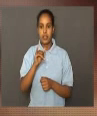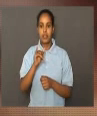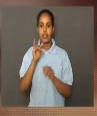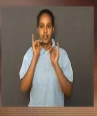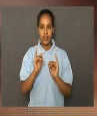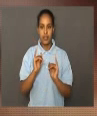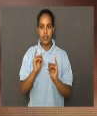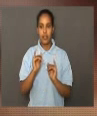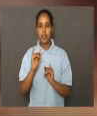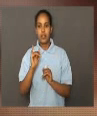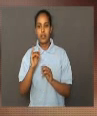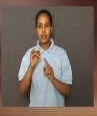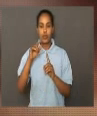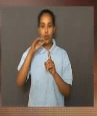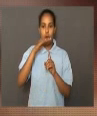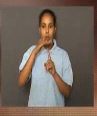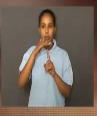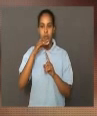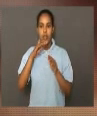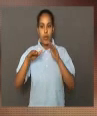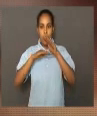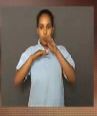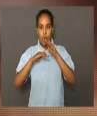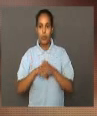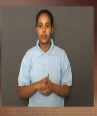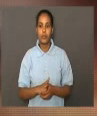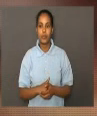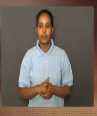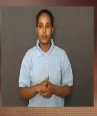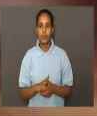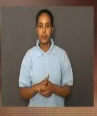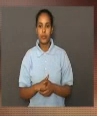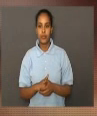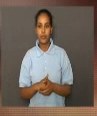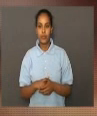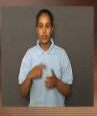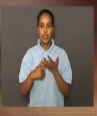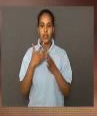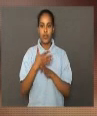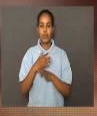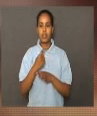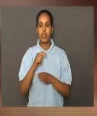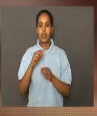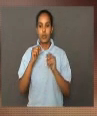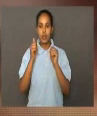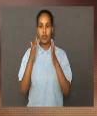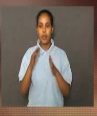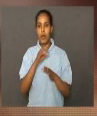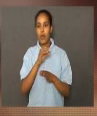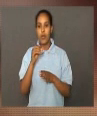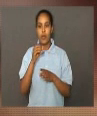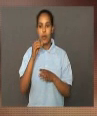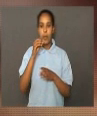is on the top and the bottom. Therefore, the solubility of